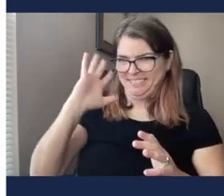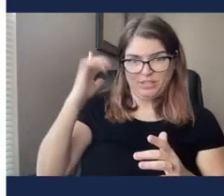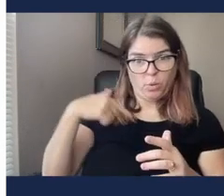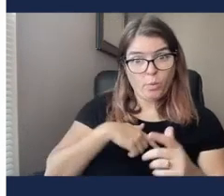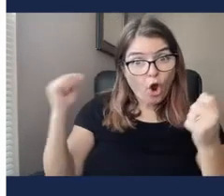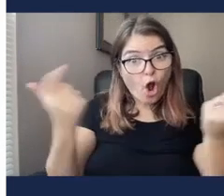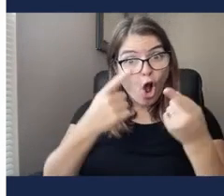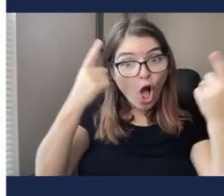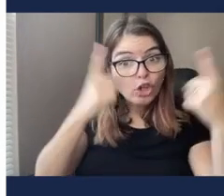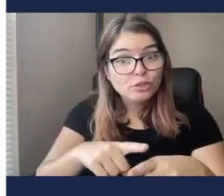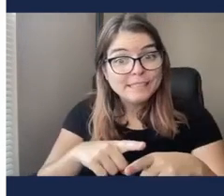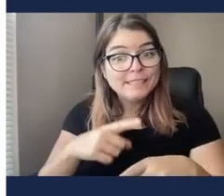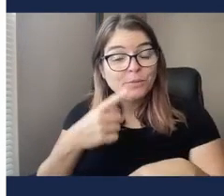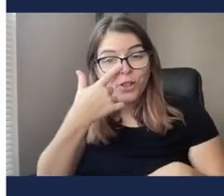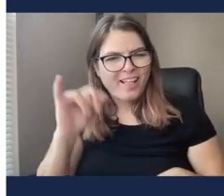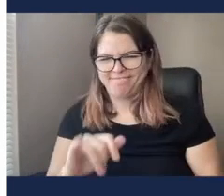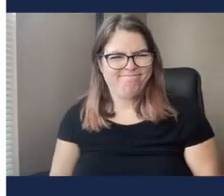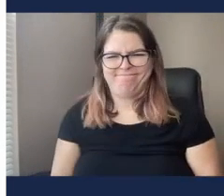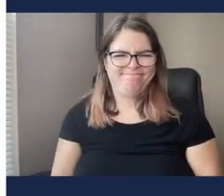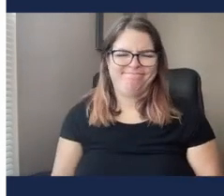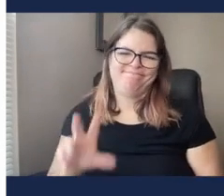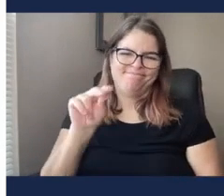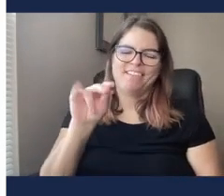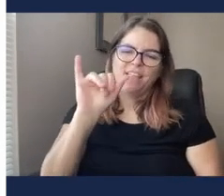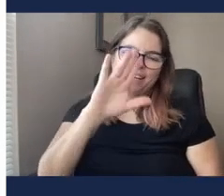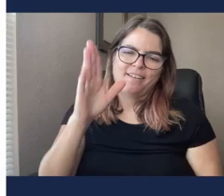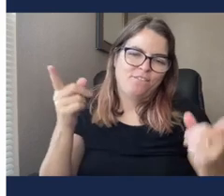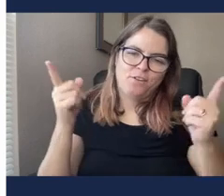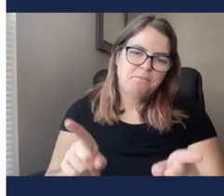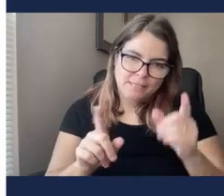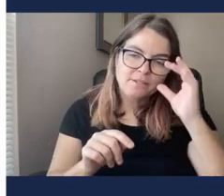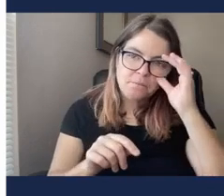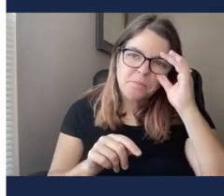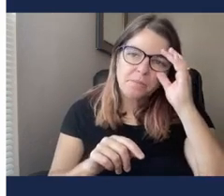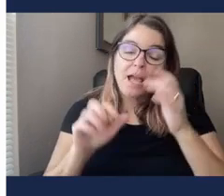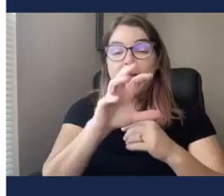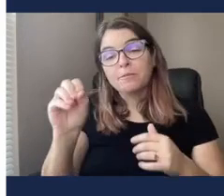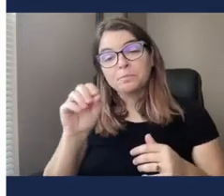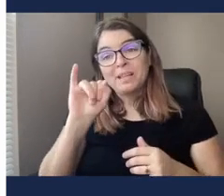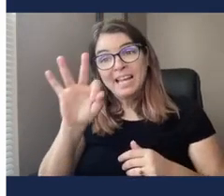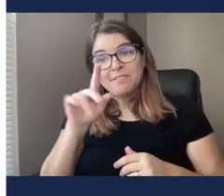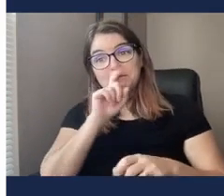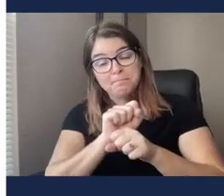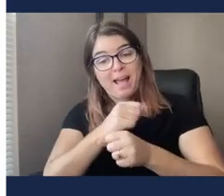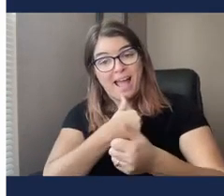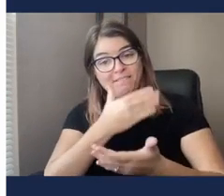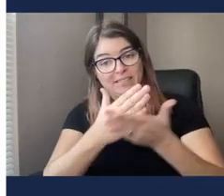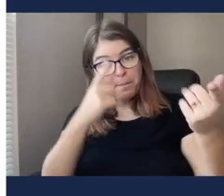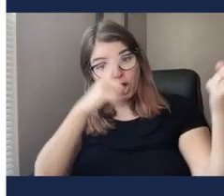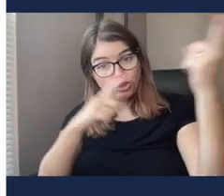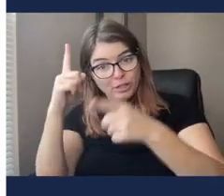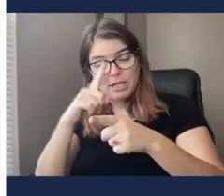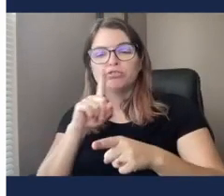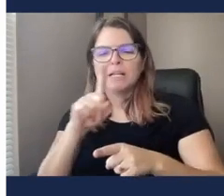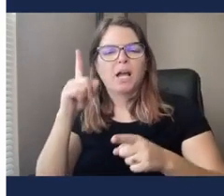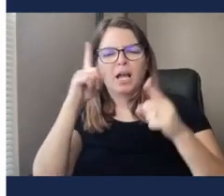free speech on campus meant. I don't think such a thing ever existed. And to the extent there was consensus, it was consensus around a